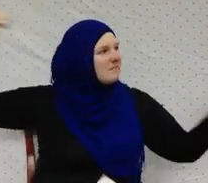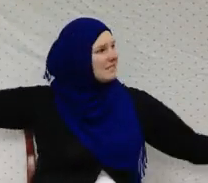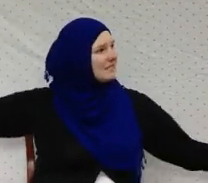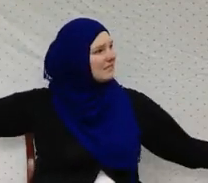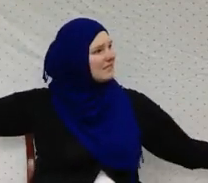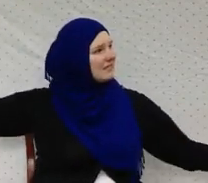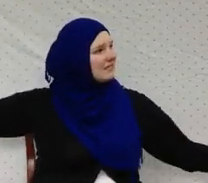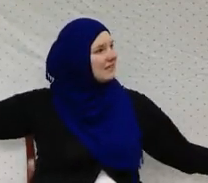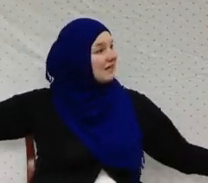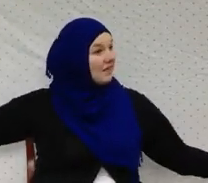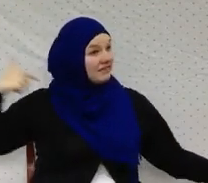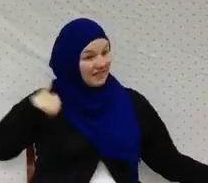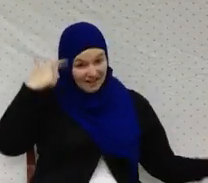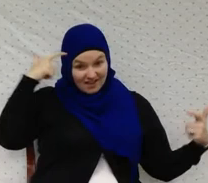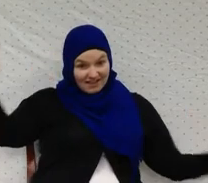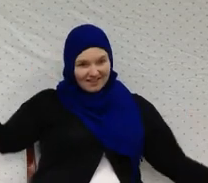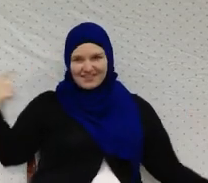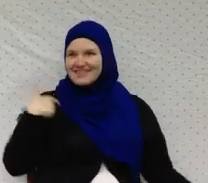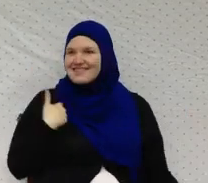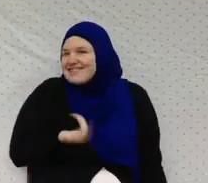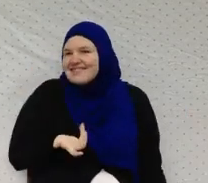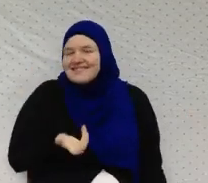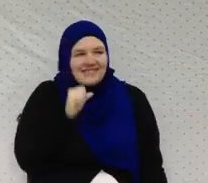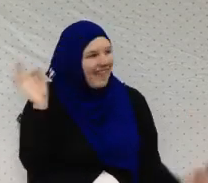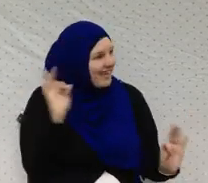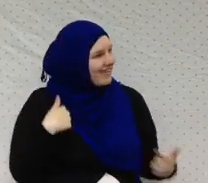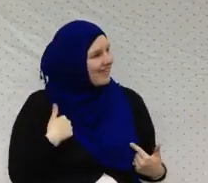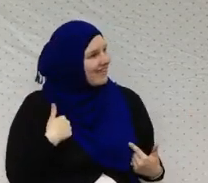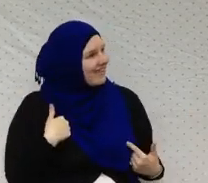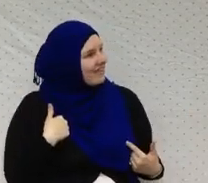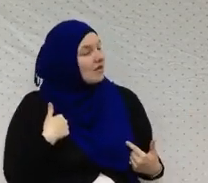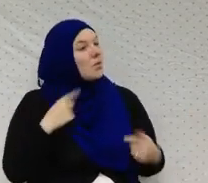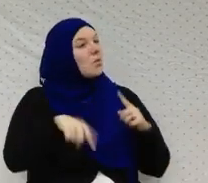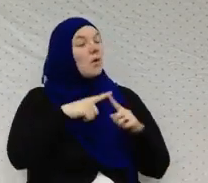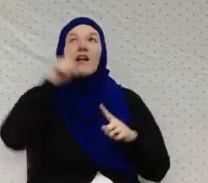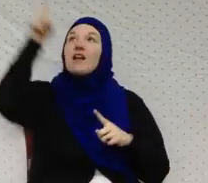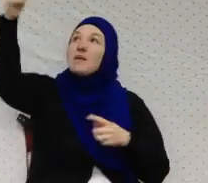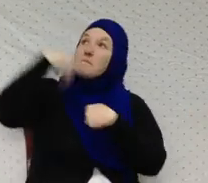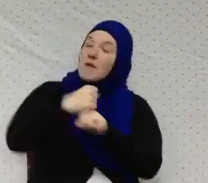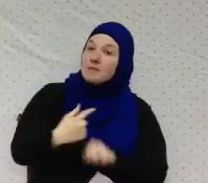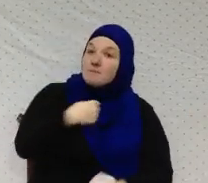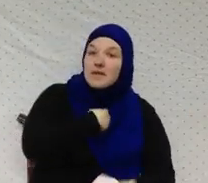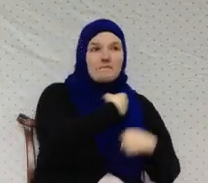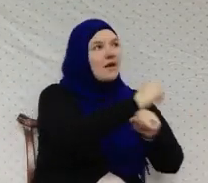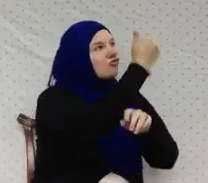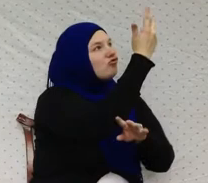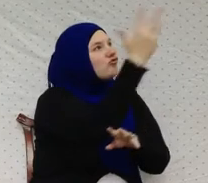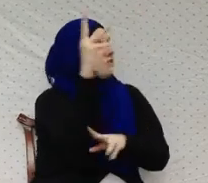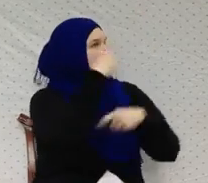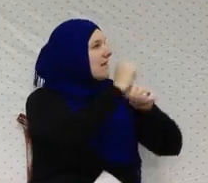way you could even do that. How dare anyone could do that? But when it comes to being His